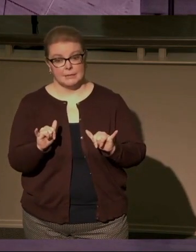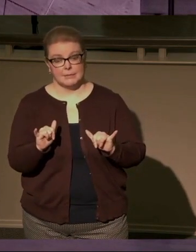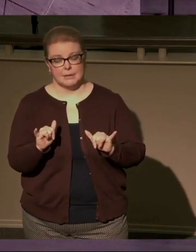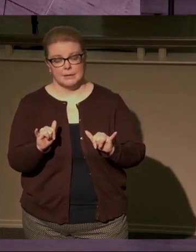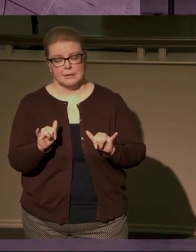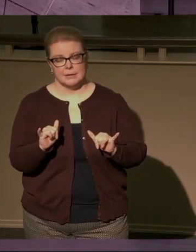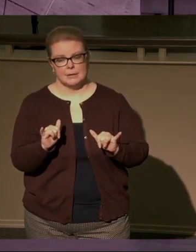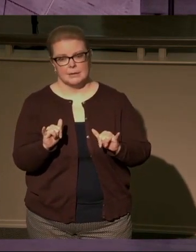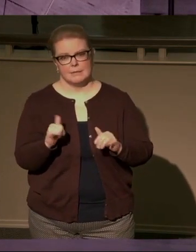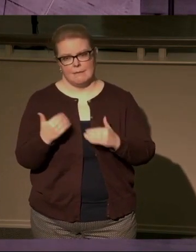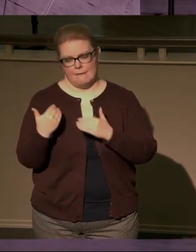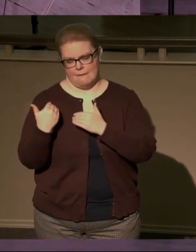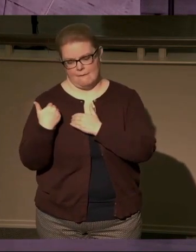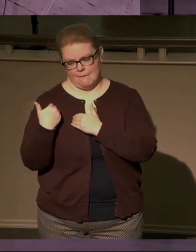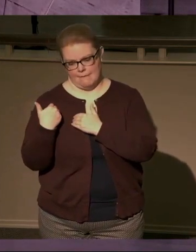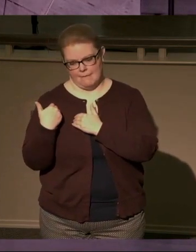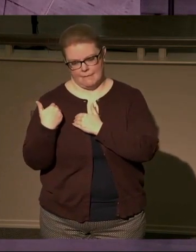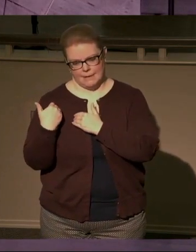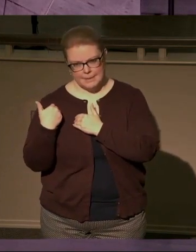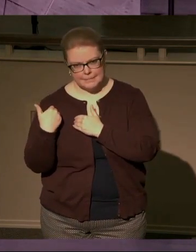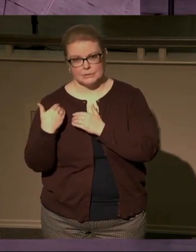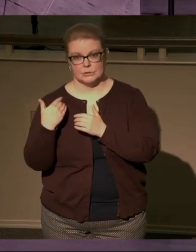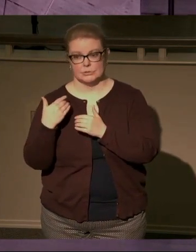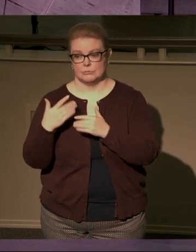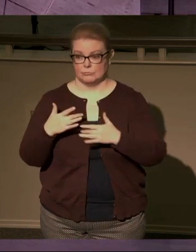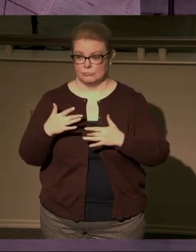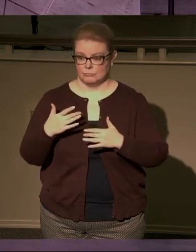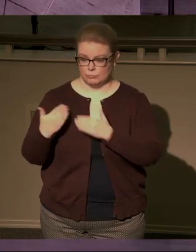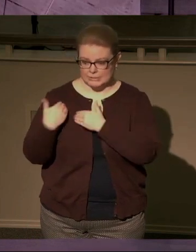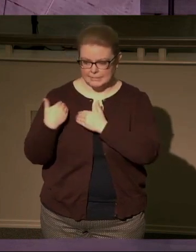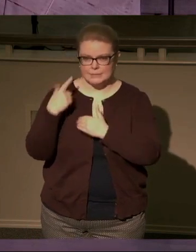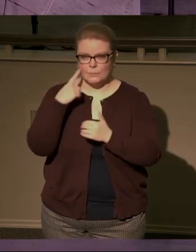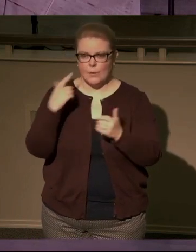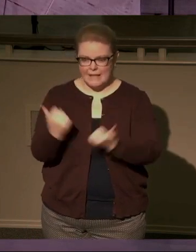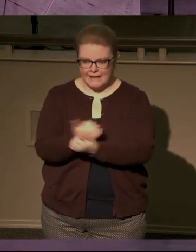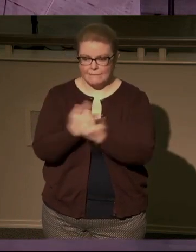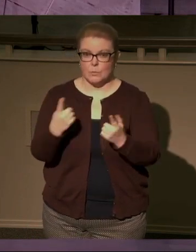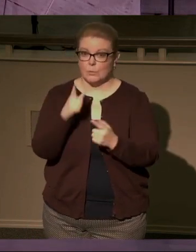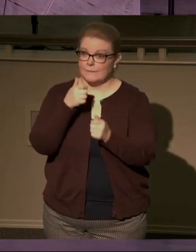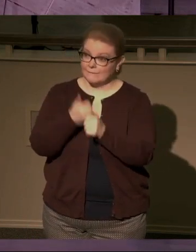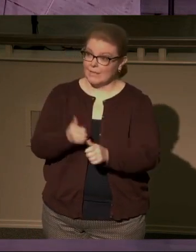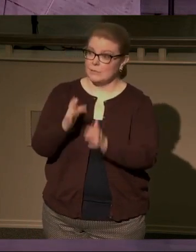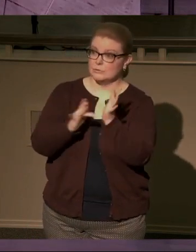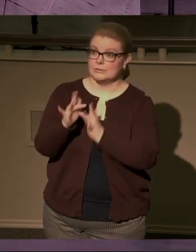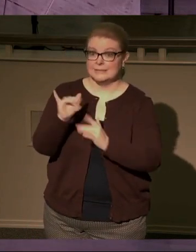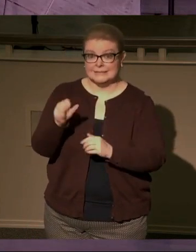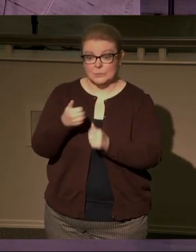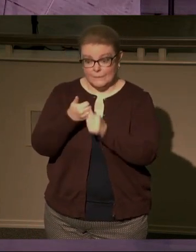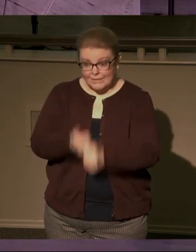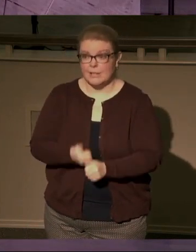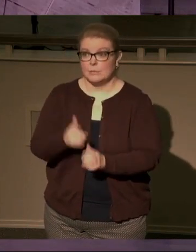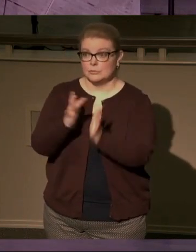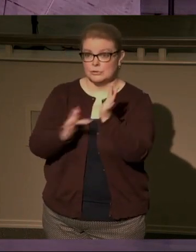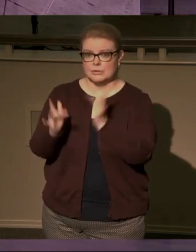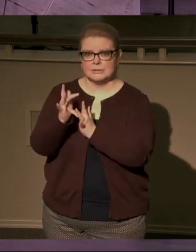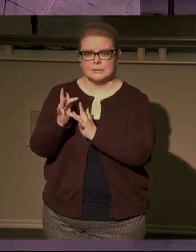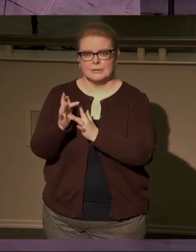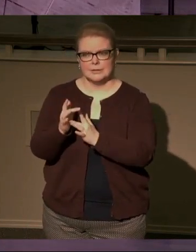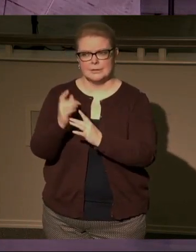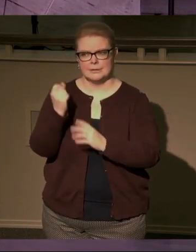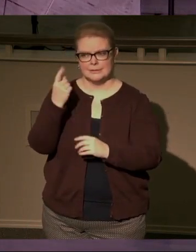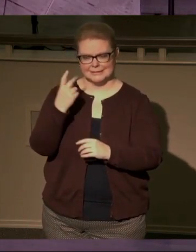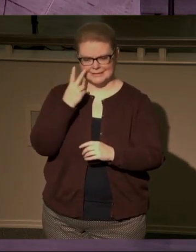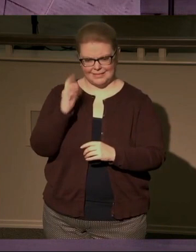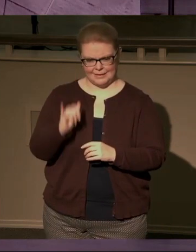the obligation of everybody who follows Jesus is to actually follow Jesus. Notice, it's not Jesus following you. It's you